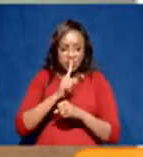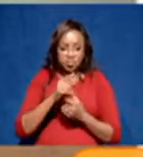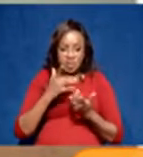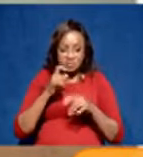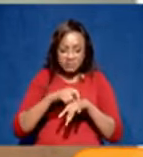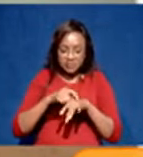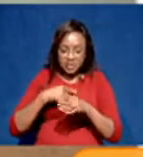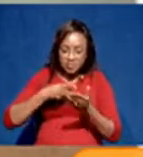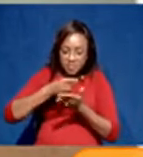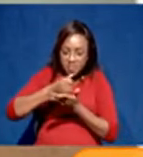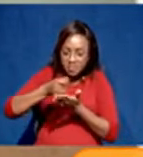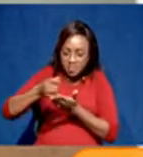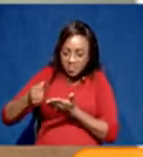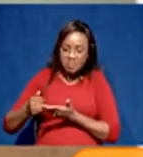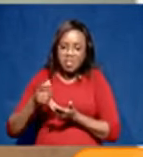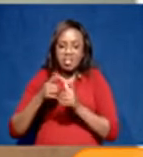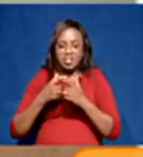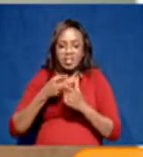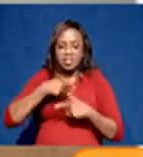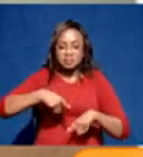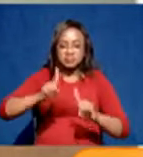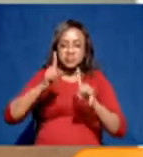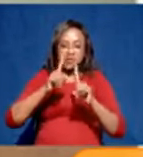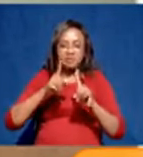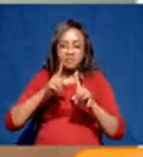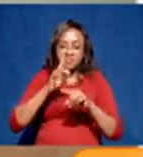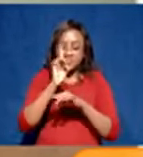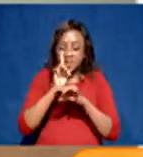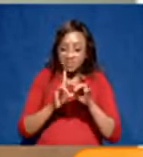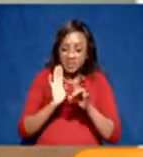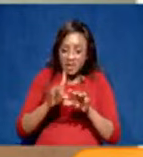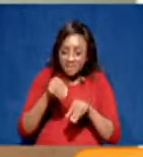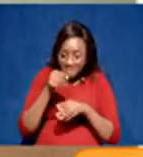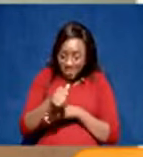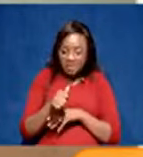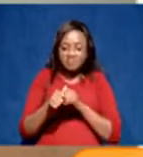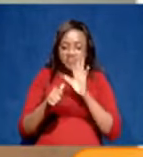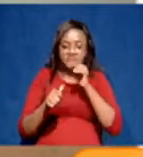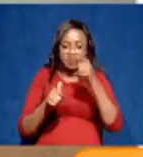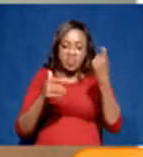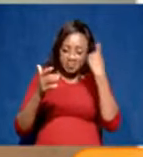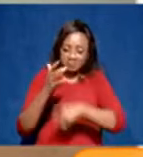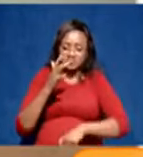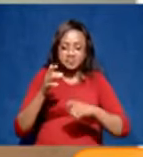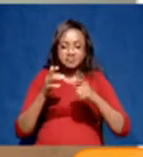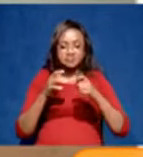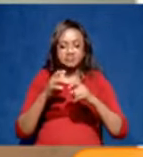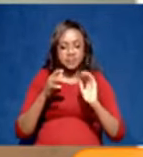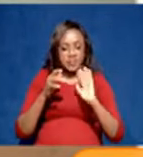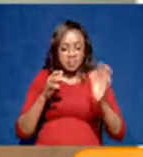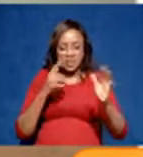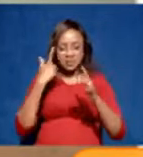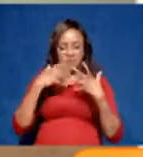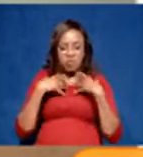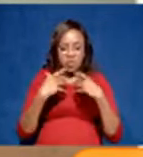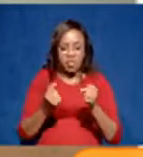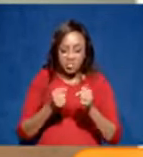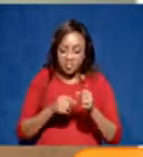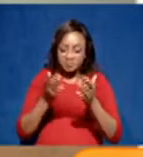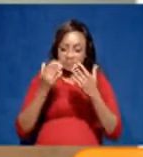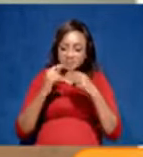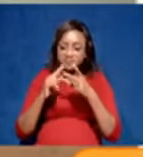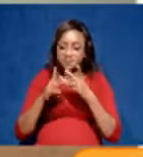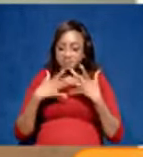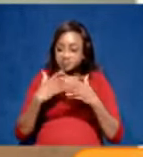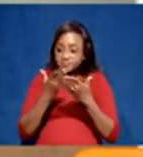paid, they pay for their premiums for healthcare once a year. People who are on Hustler Fund, we think if